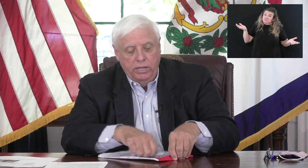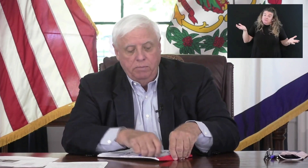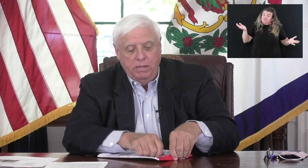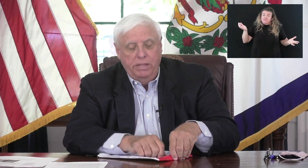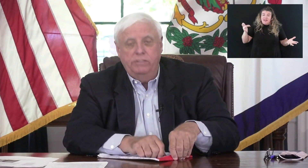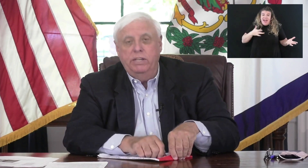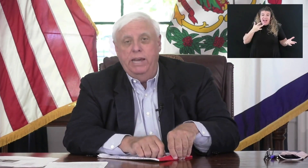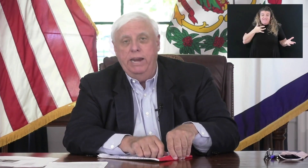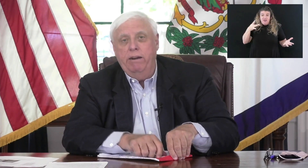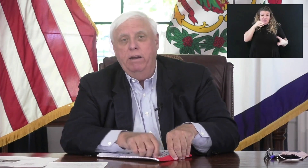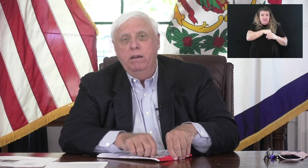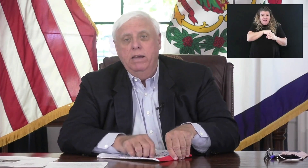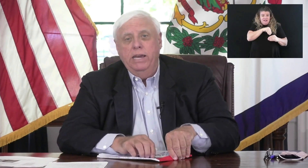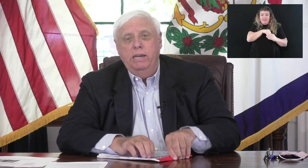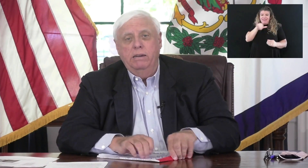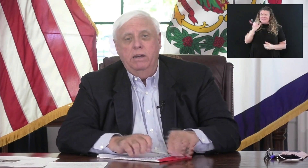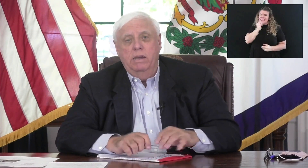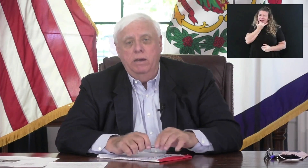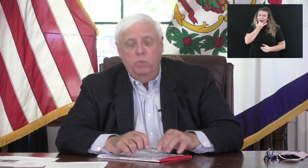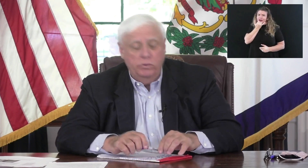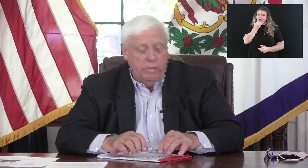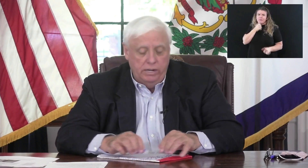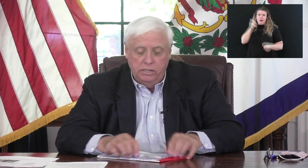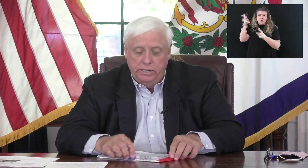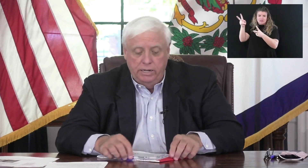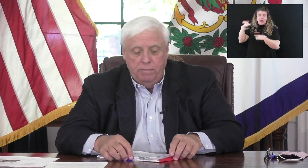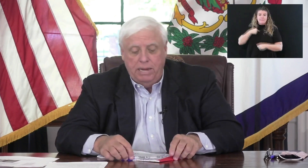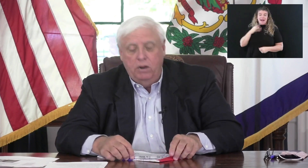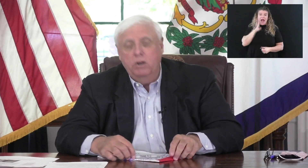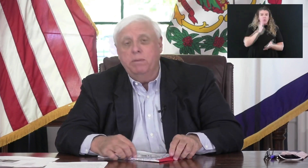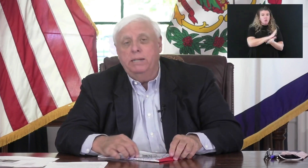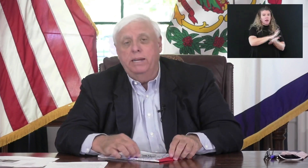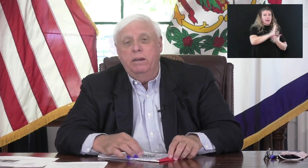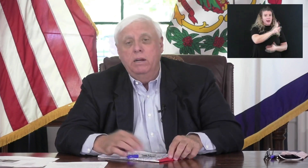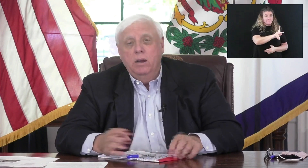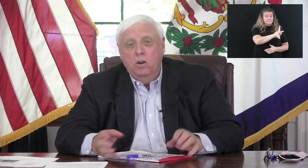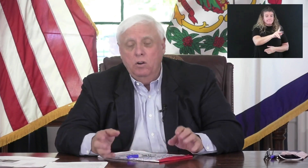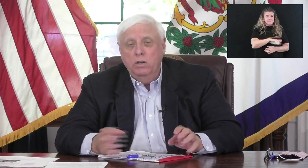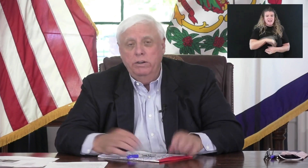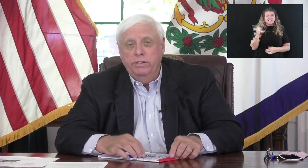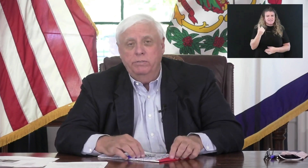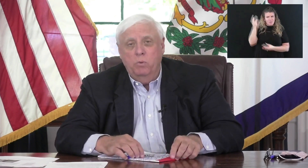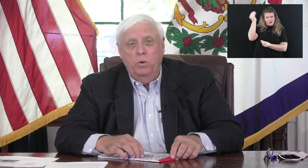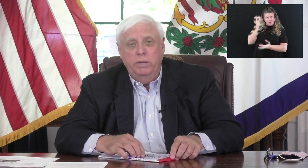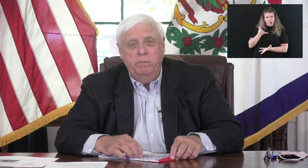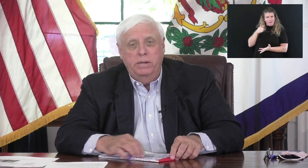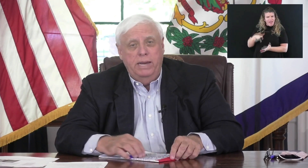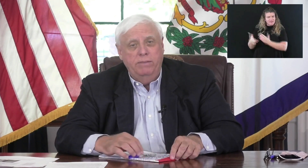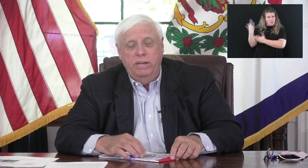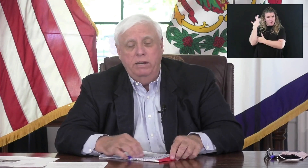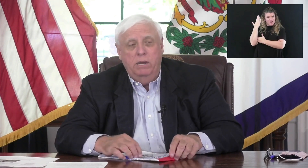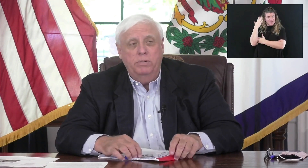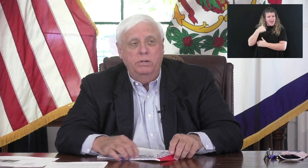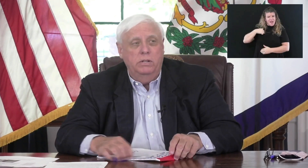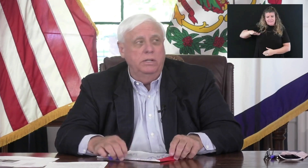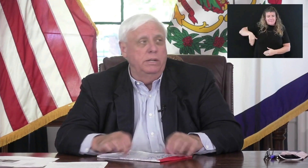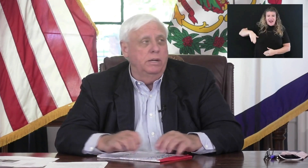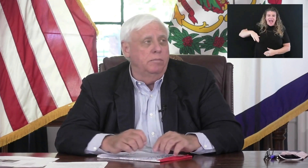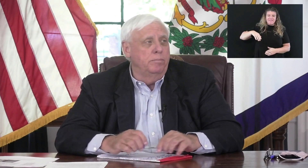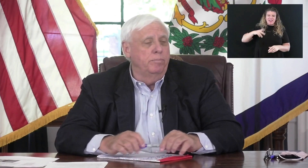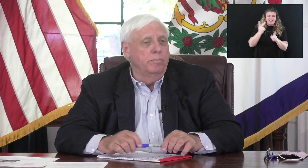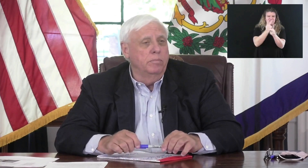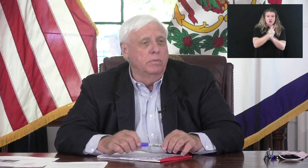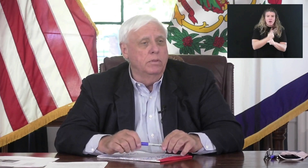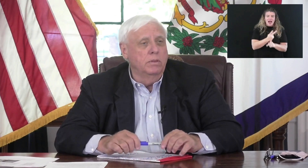all in me that it's in error, and we'll try to clean it up. I heard about that earlier this morning, but I haven't had the opportunity to clean it